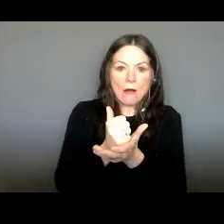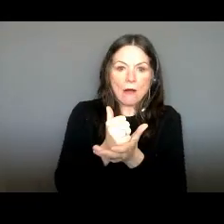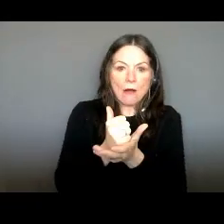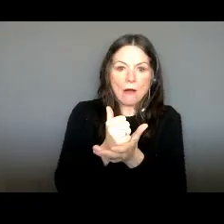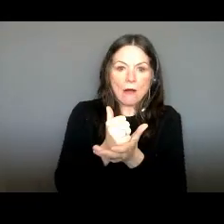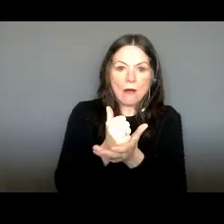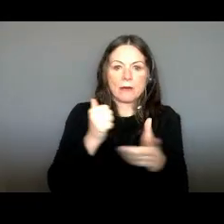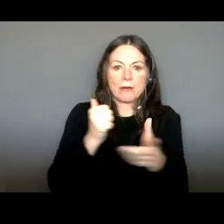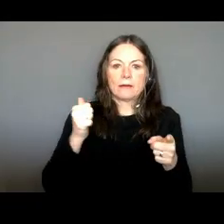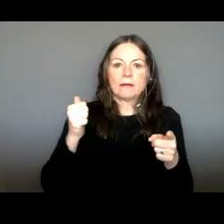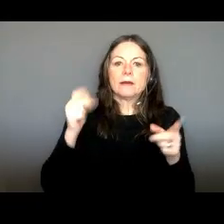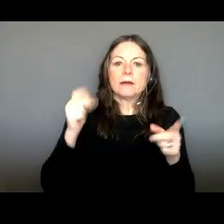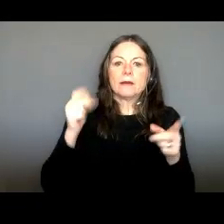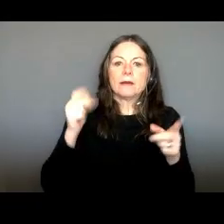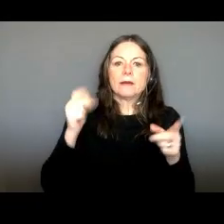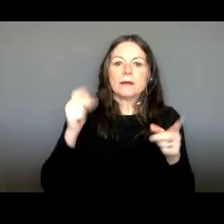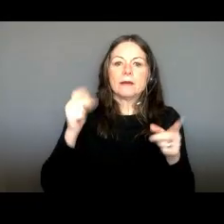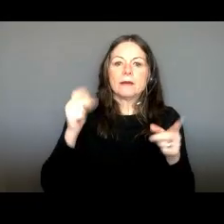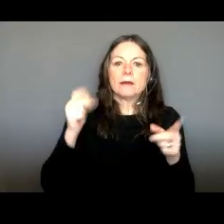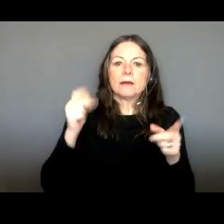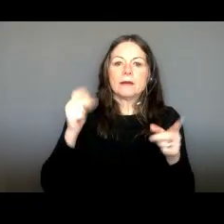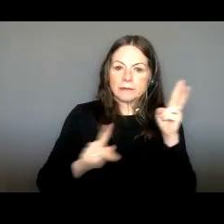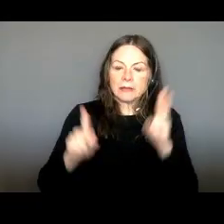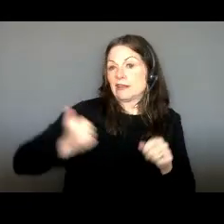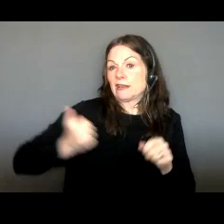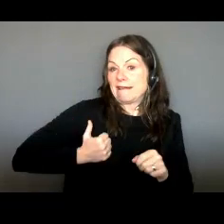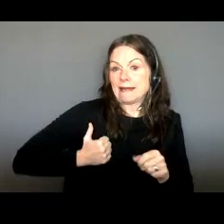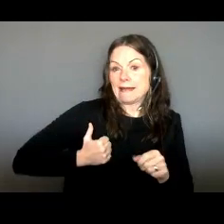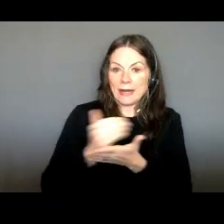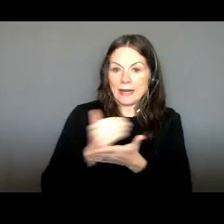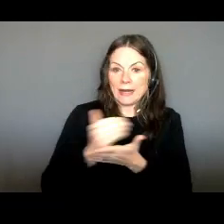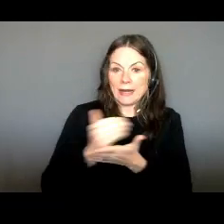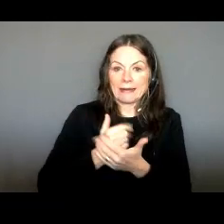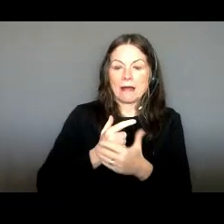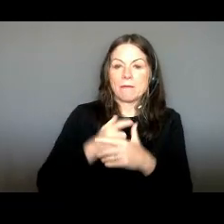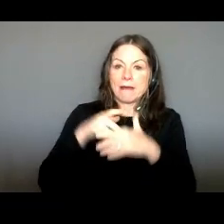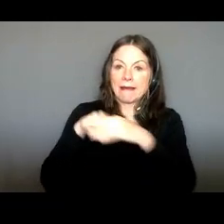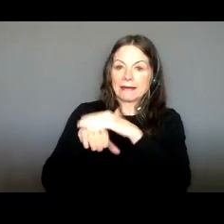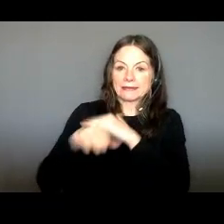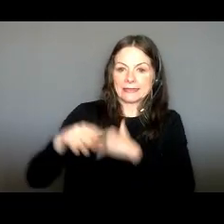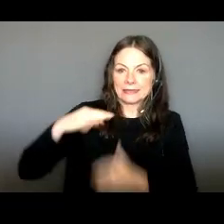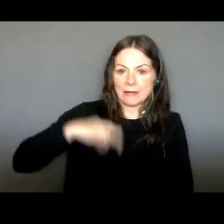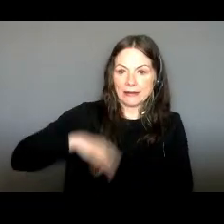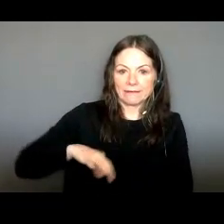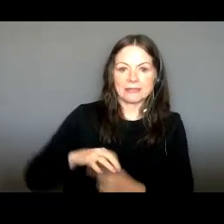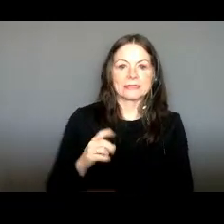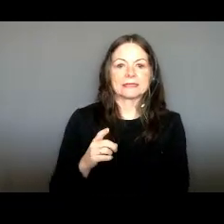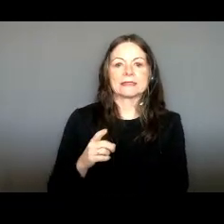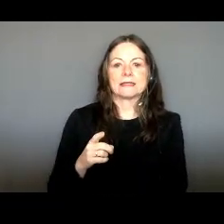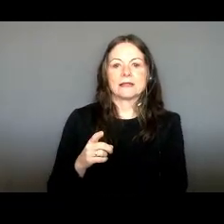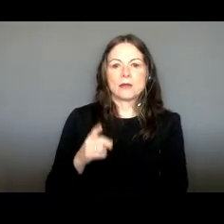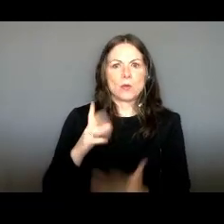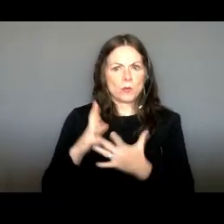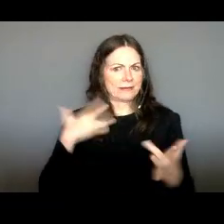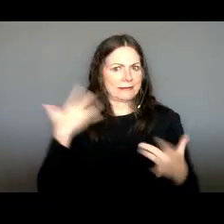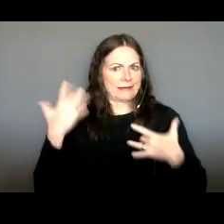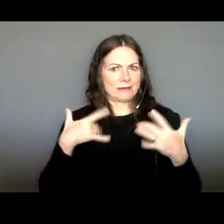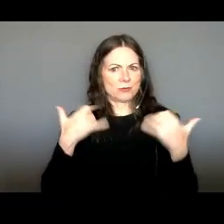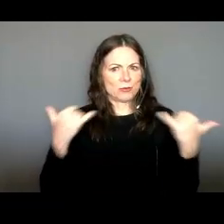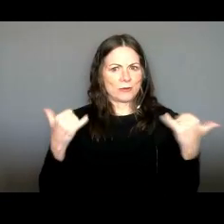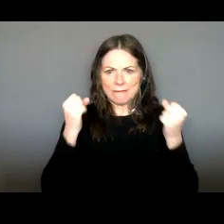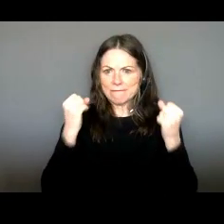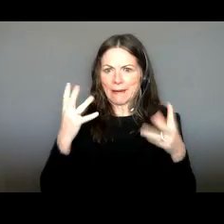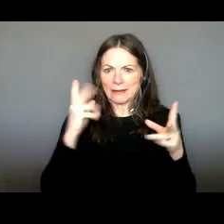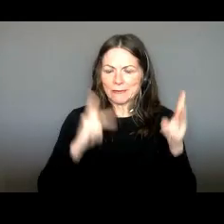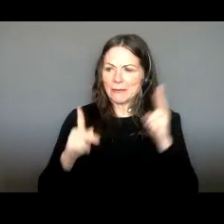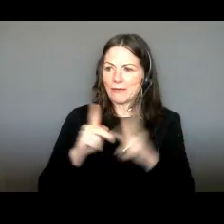benefits and to practice using the benefits Wayfinder together. We are really excited to have a really large group today. It is great to